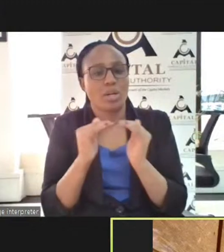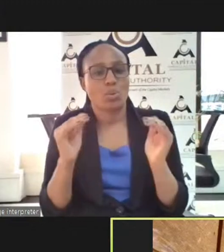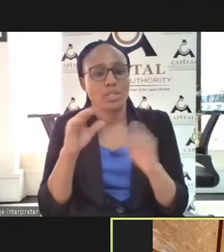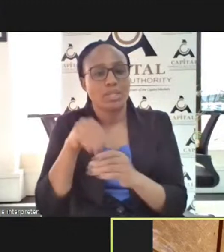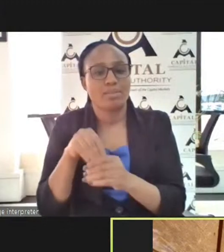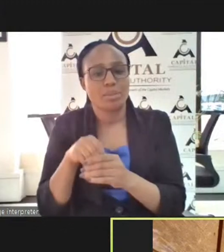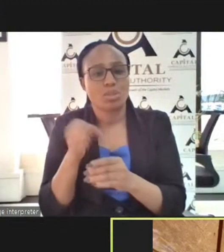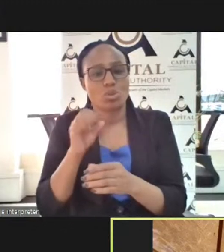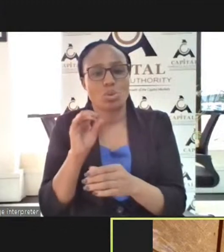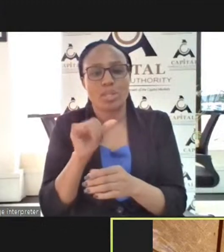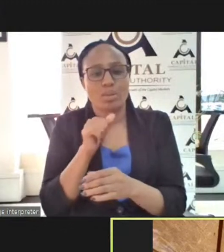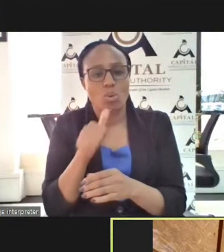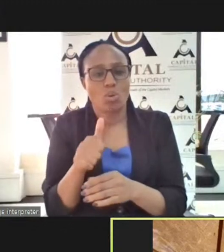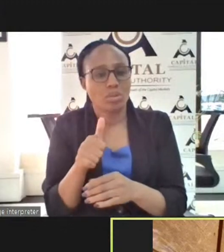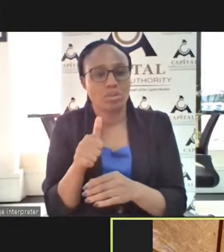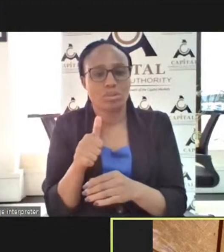don't